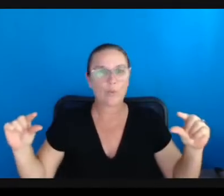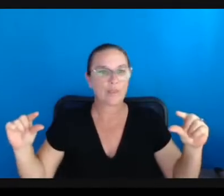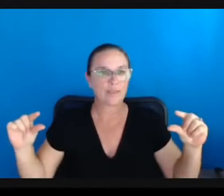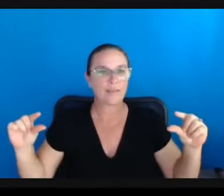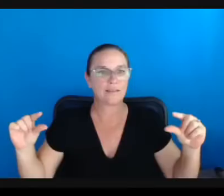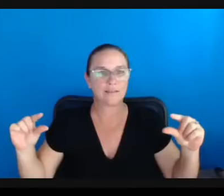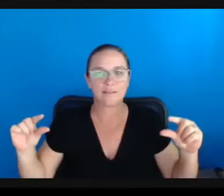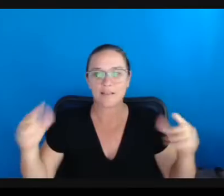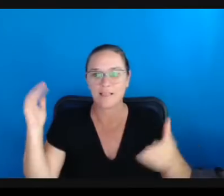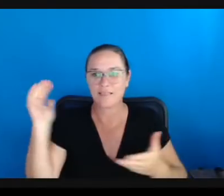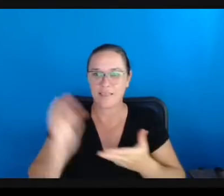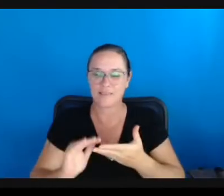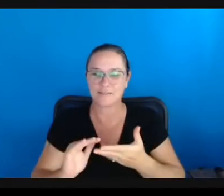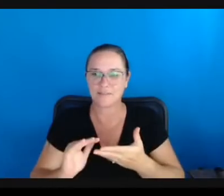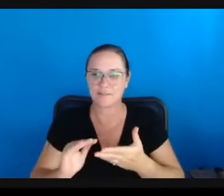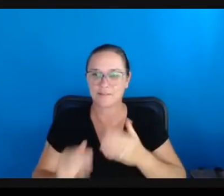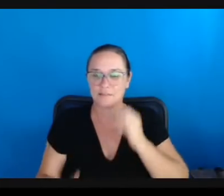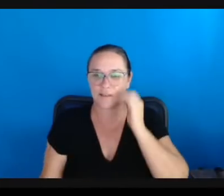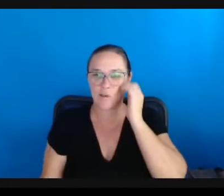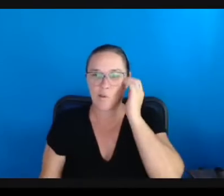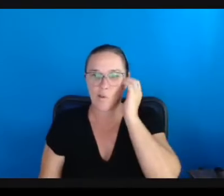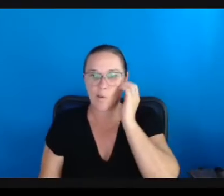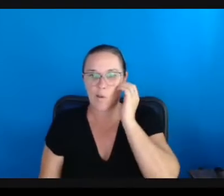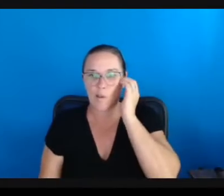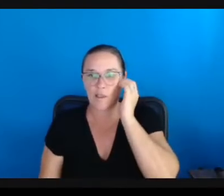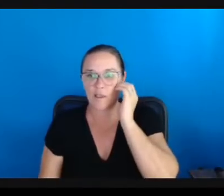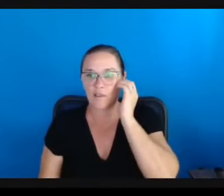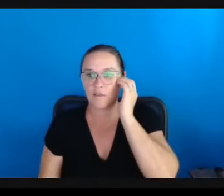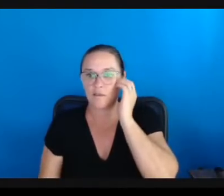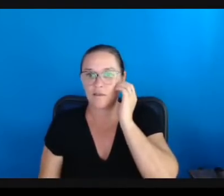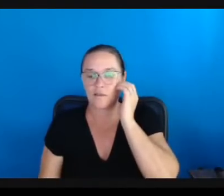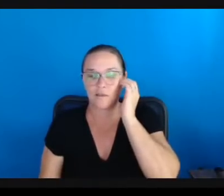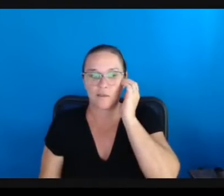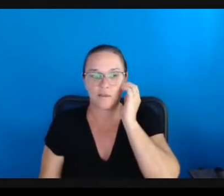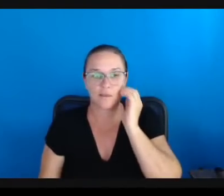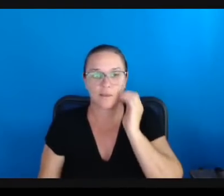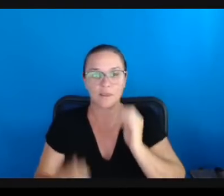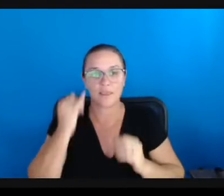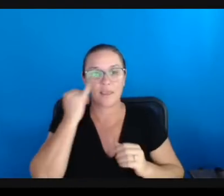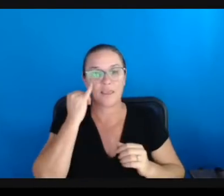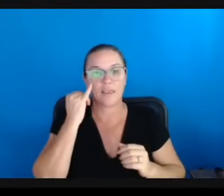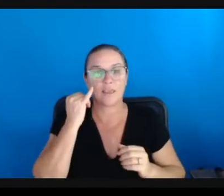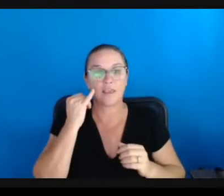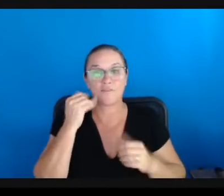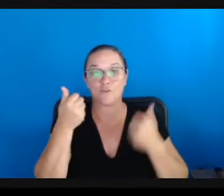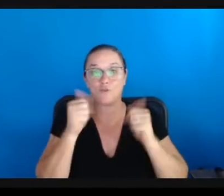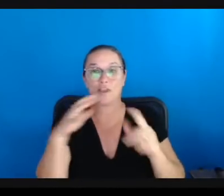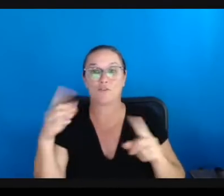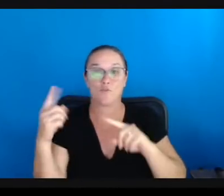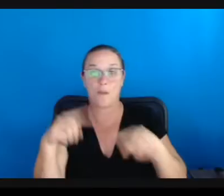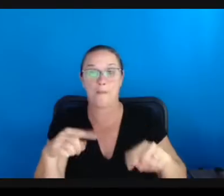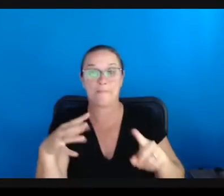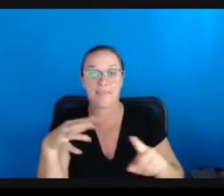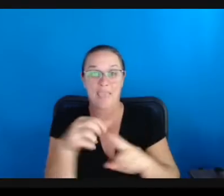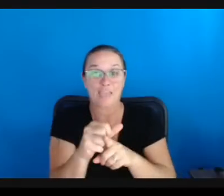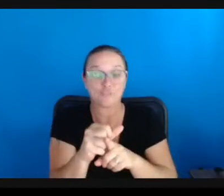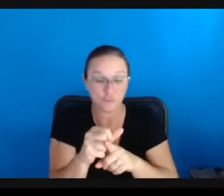right? So pretty fascinating to look at that. So if you happen to be trying to come and catch one of these, you would